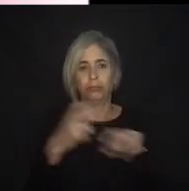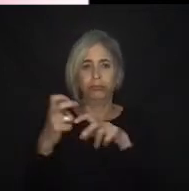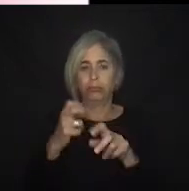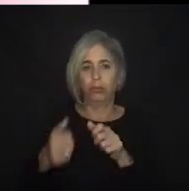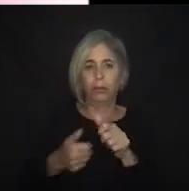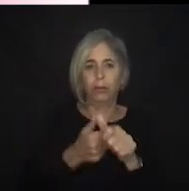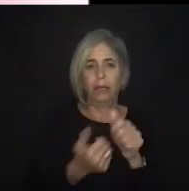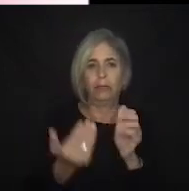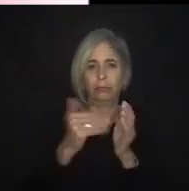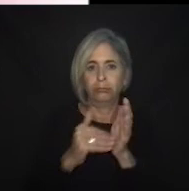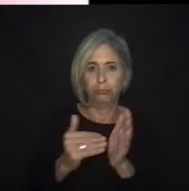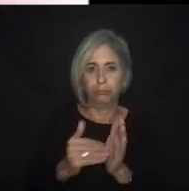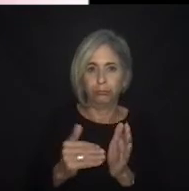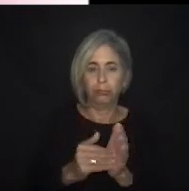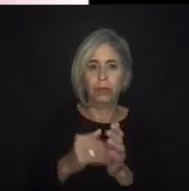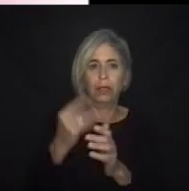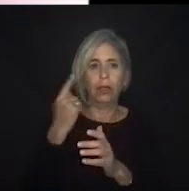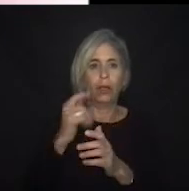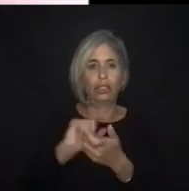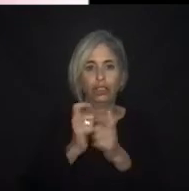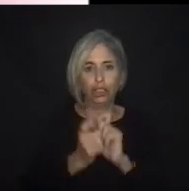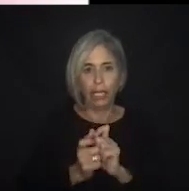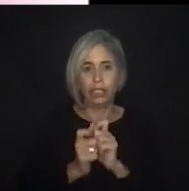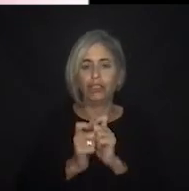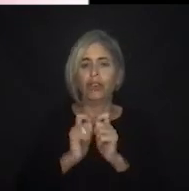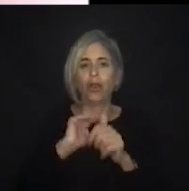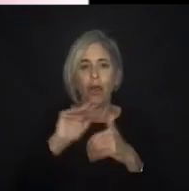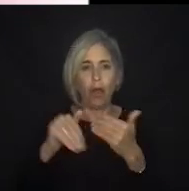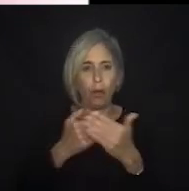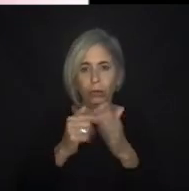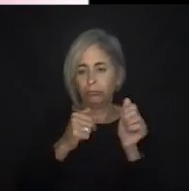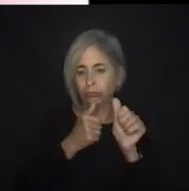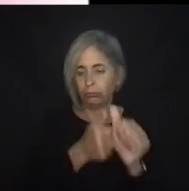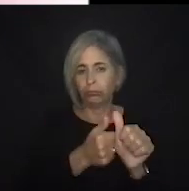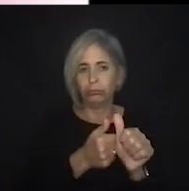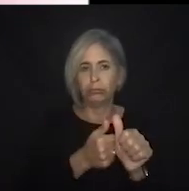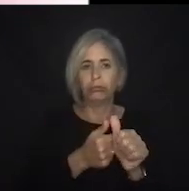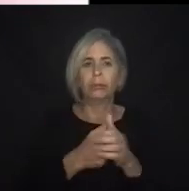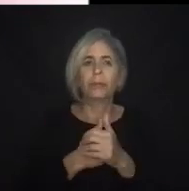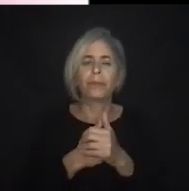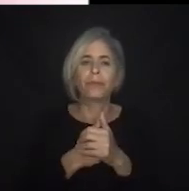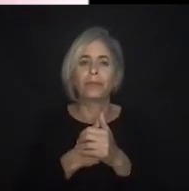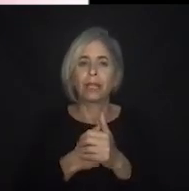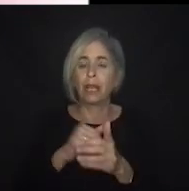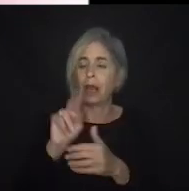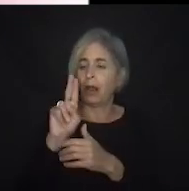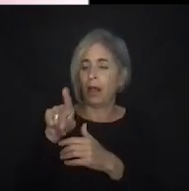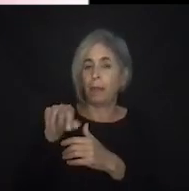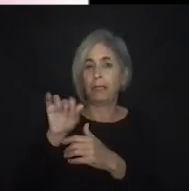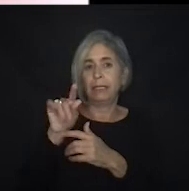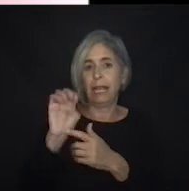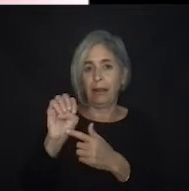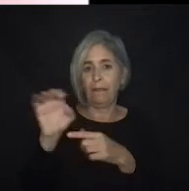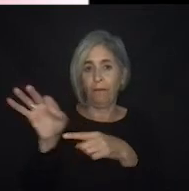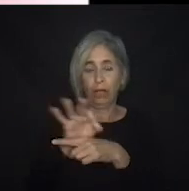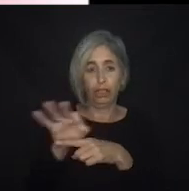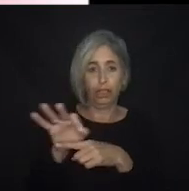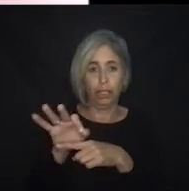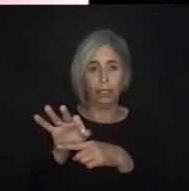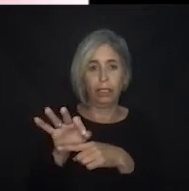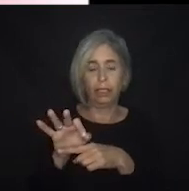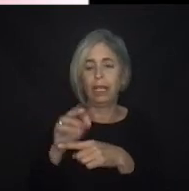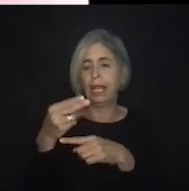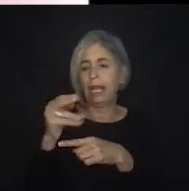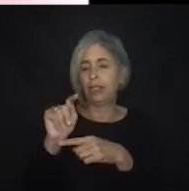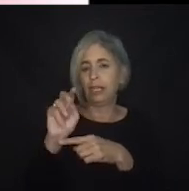the canvas, which we will dive into here next. As mentioned, in our update canvas function, we are just sending